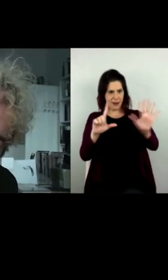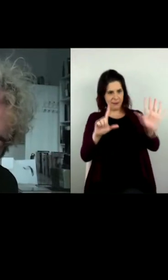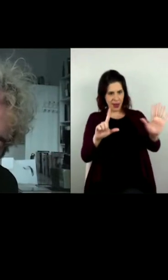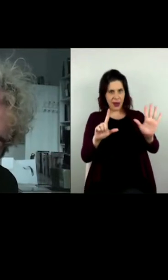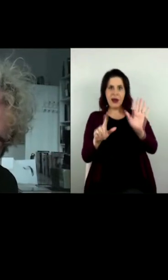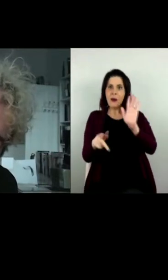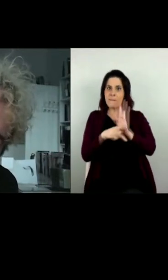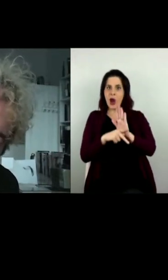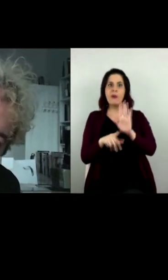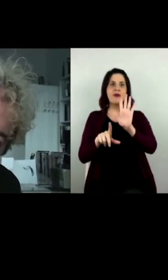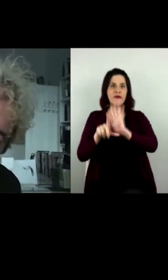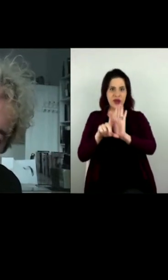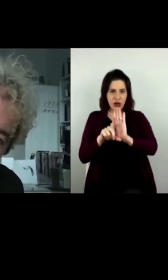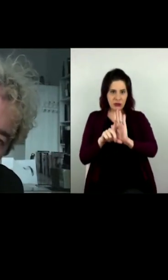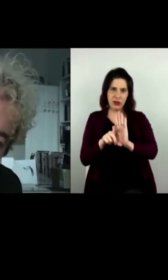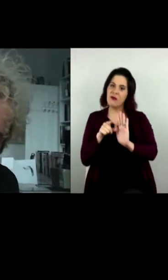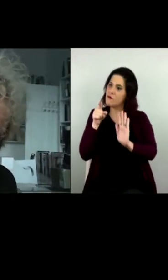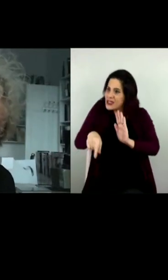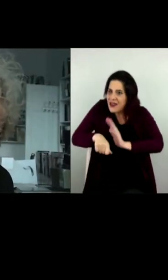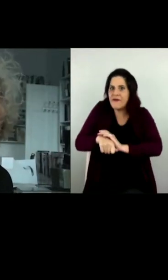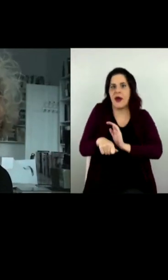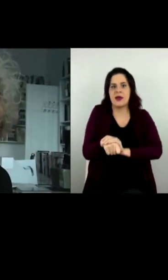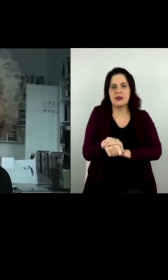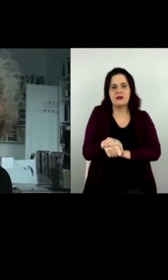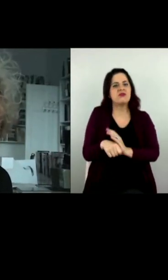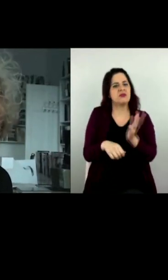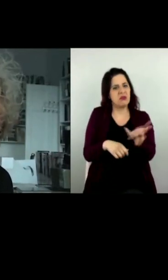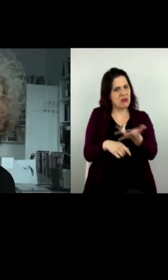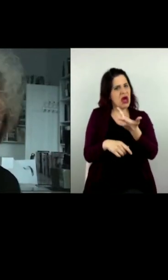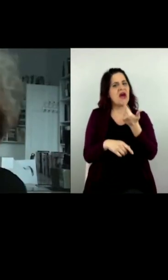what is quite amazing, because you are